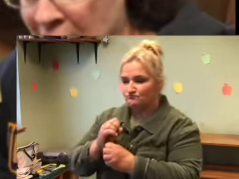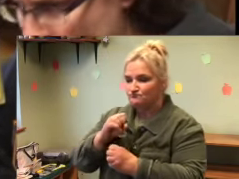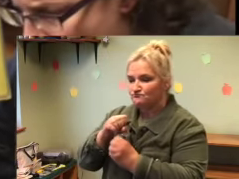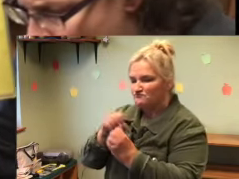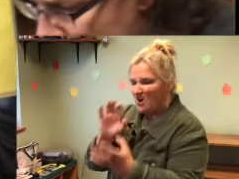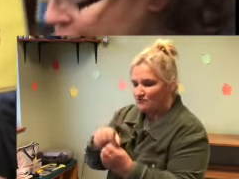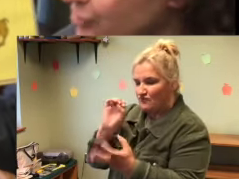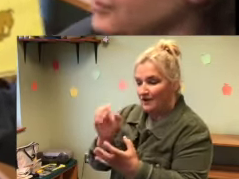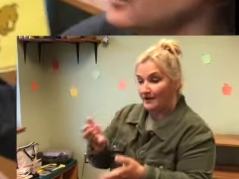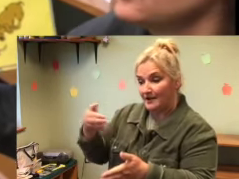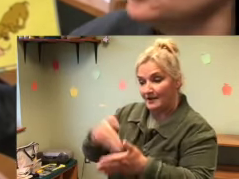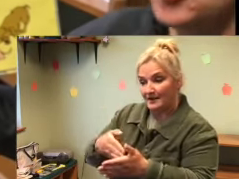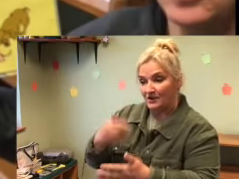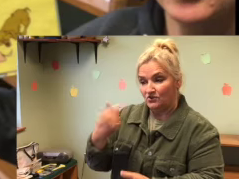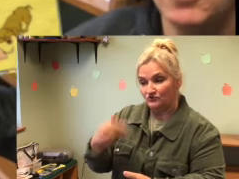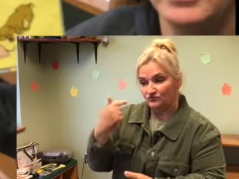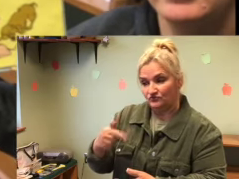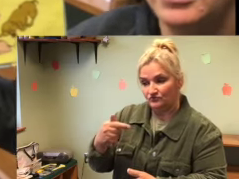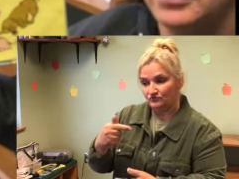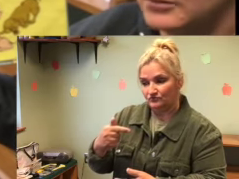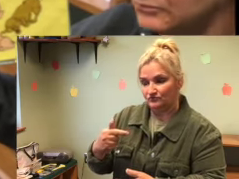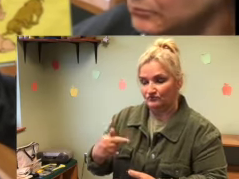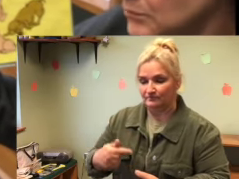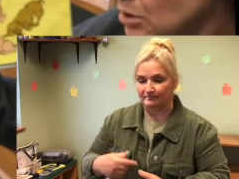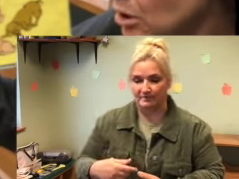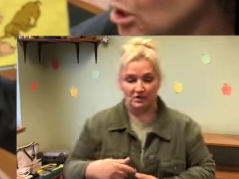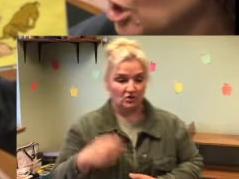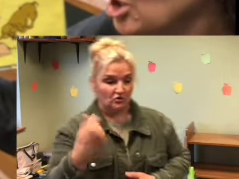Bark again, George. George went